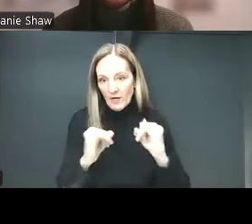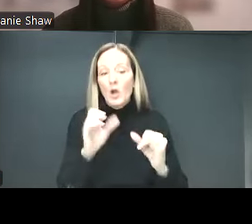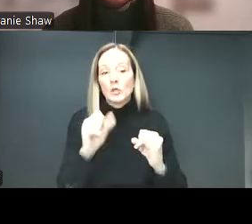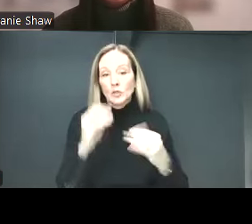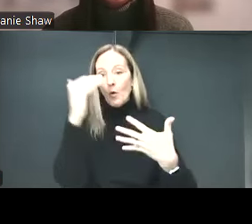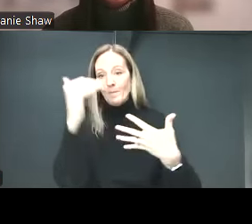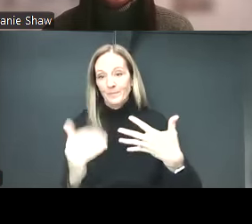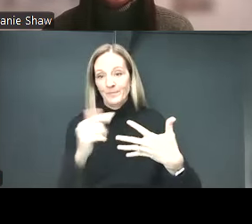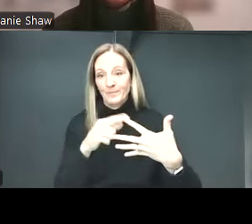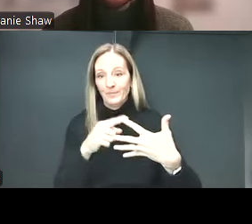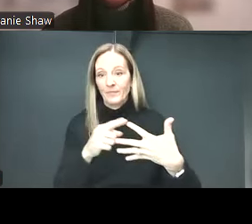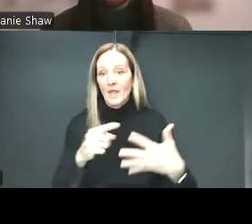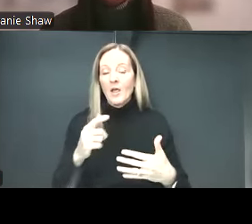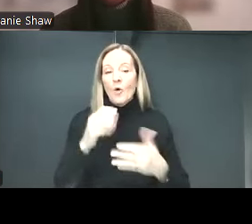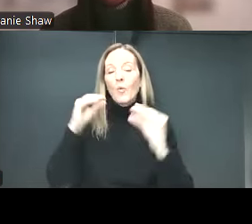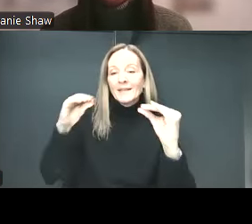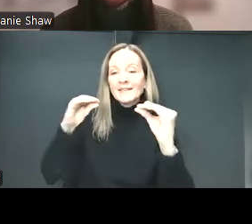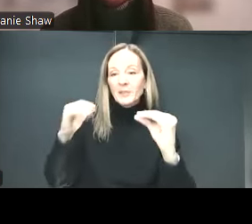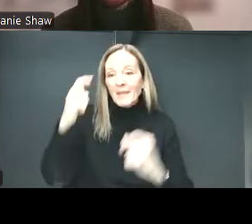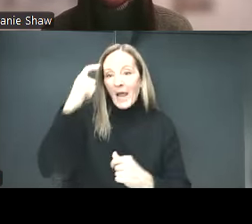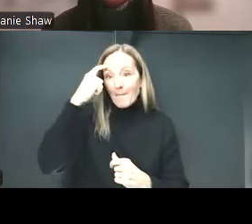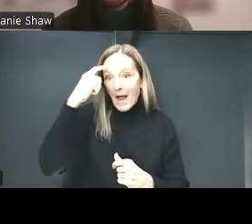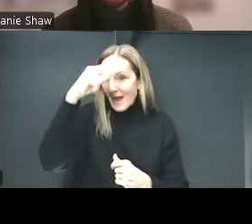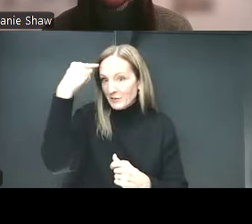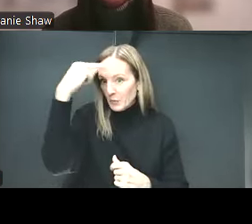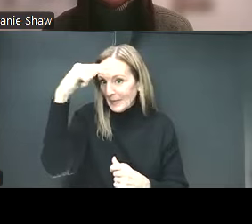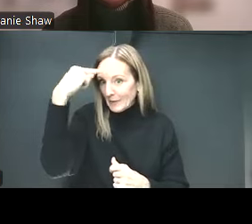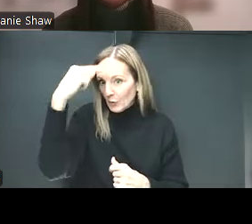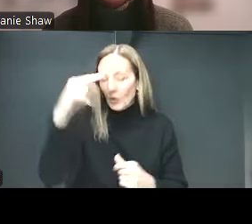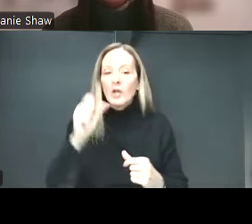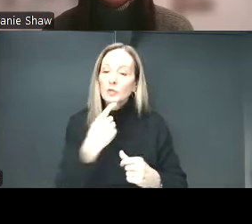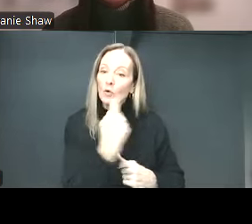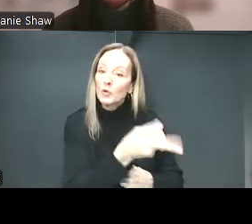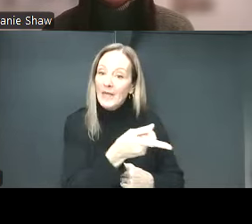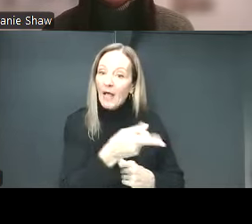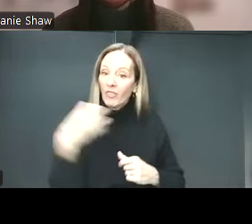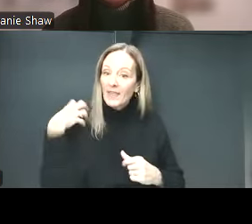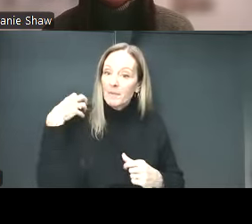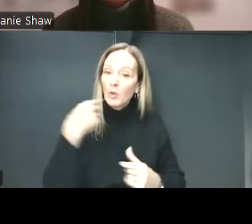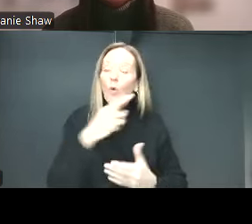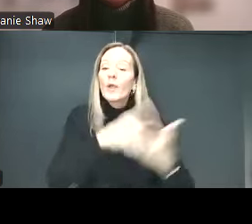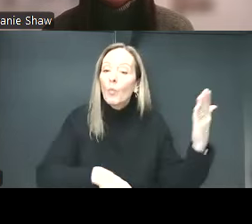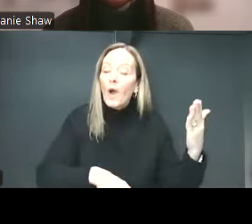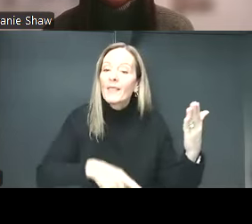reader and only telling employers what they're interested in hearing. So that's what we're going to show you next.